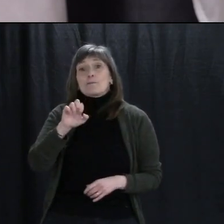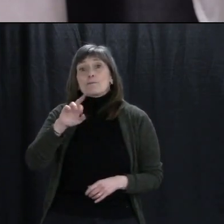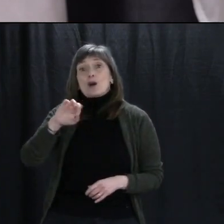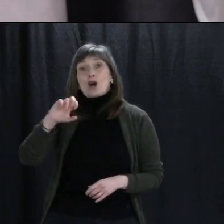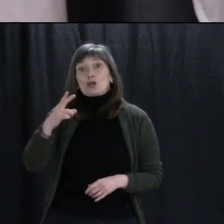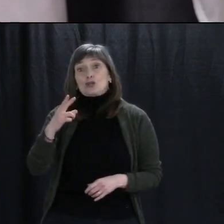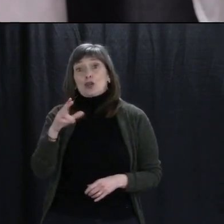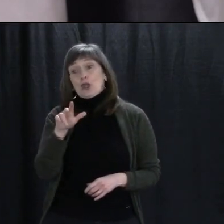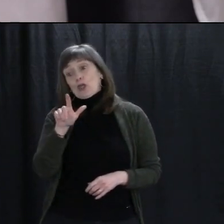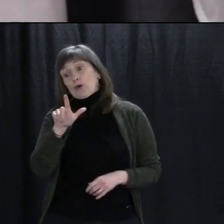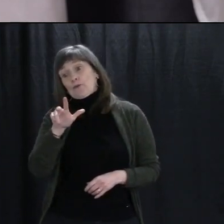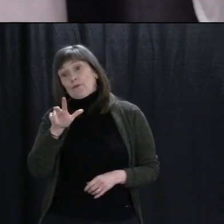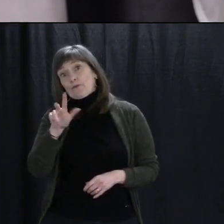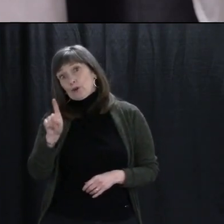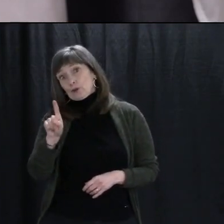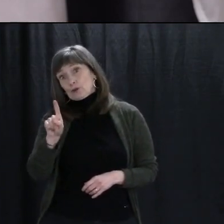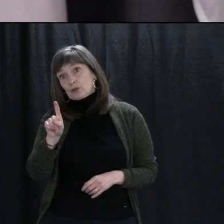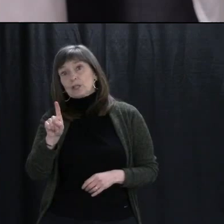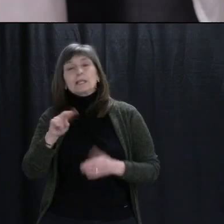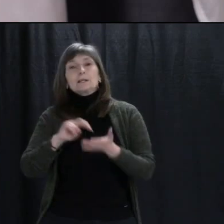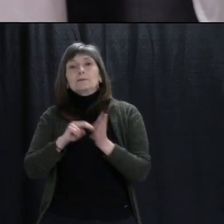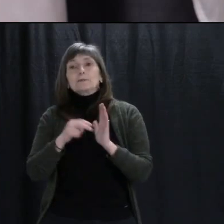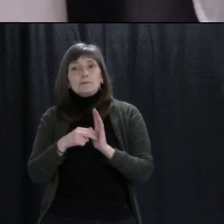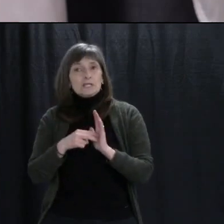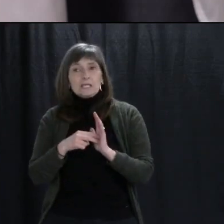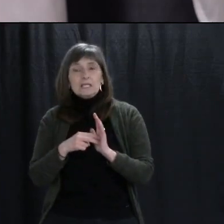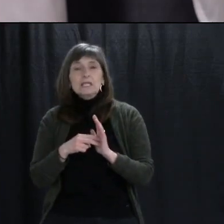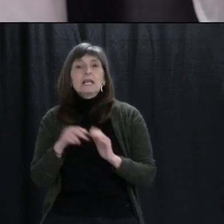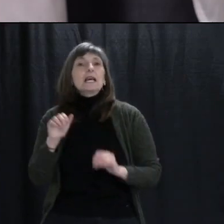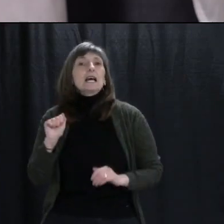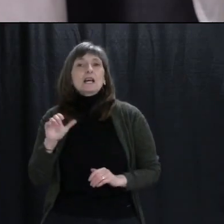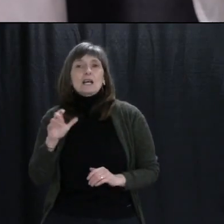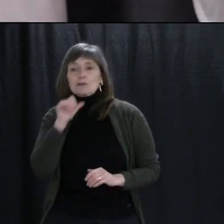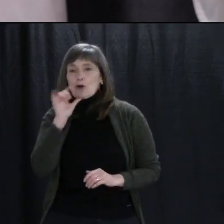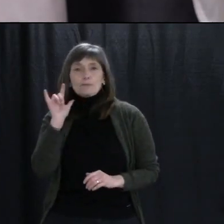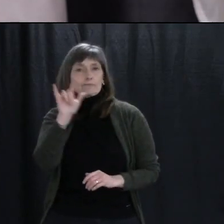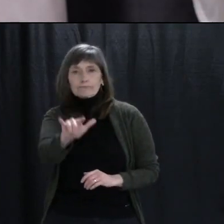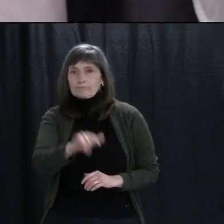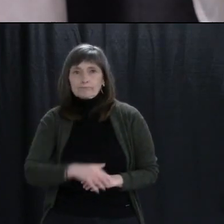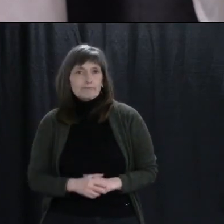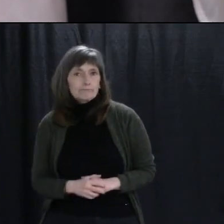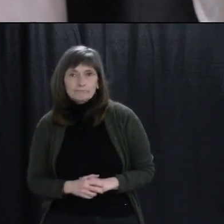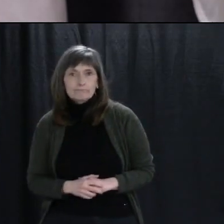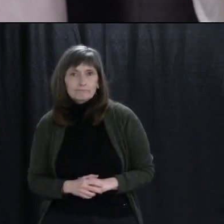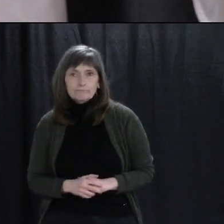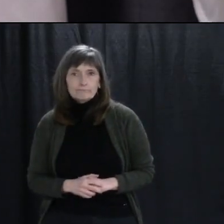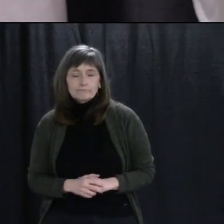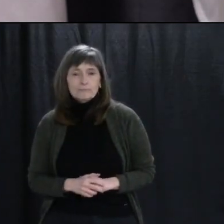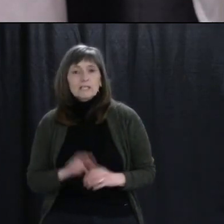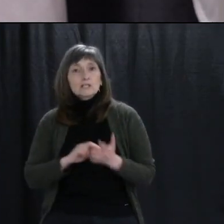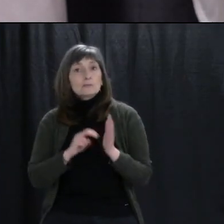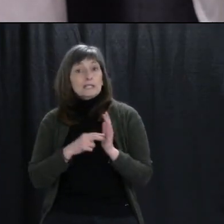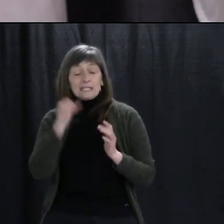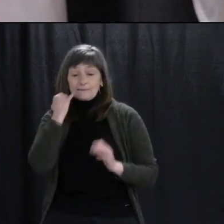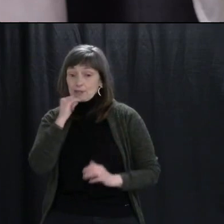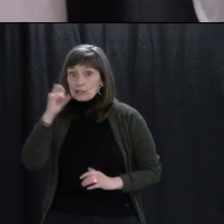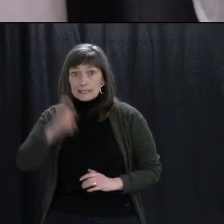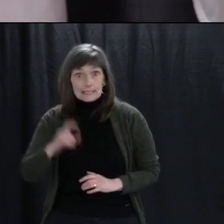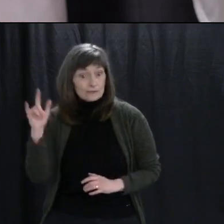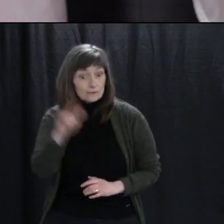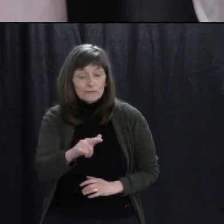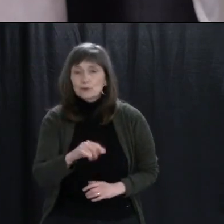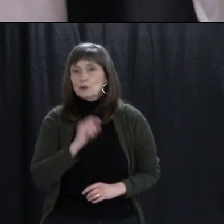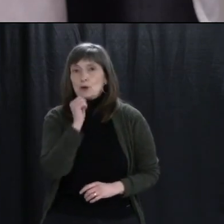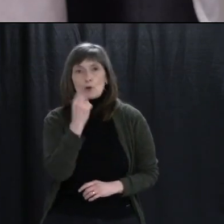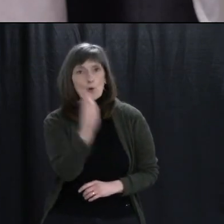whole idea here is not to restrict essential travel, but make sure that we keep essential, non-essential travel. There'd be no non-essential